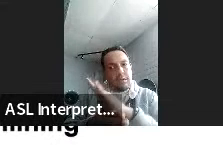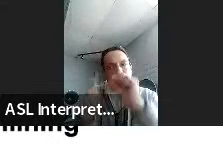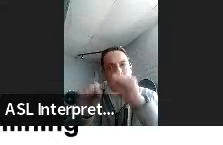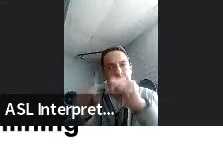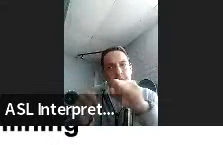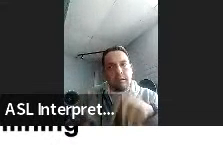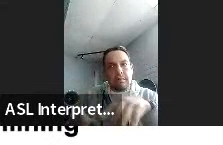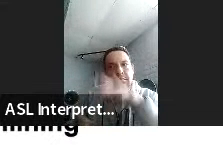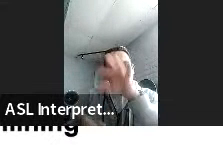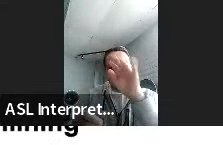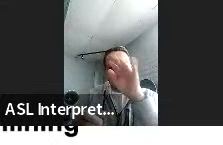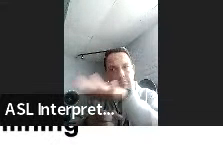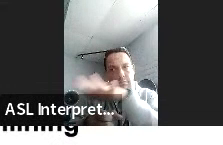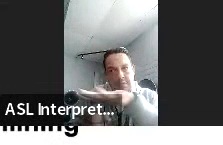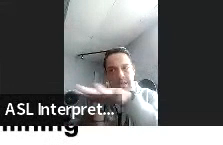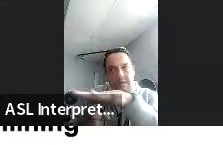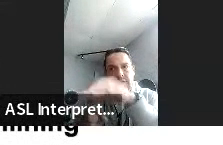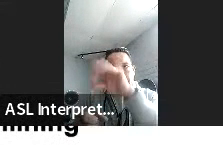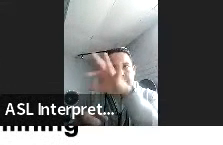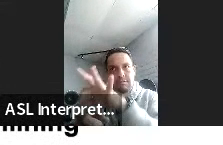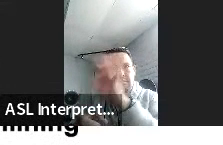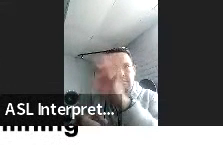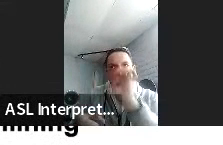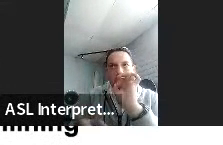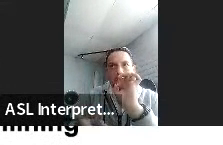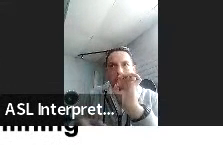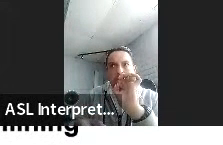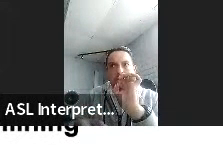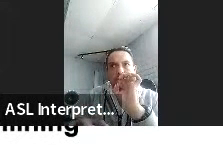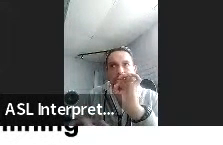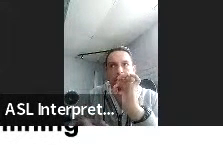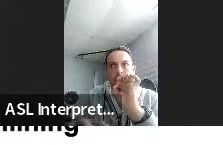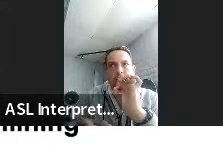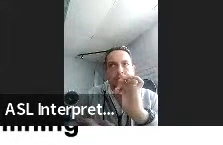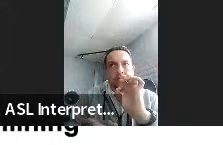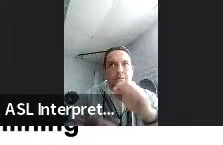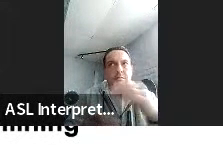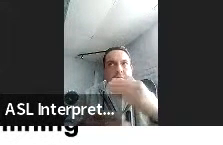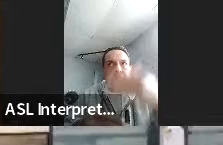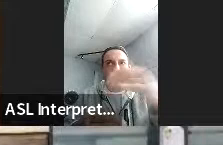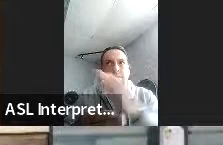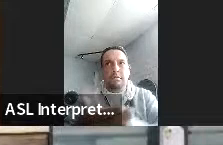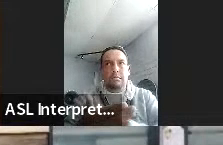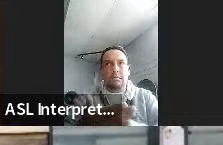the terms that we have in zoning for classifying our businesses. Next slide, please.